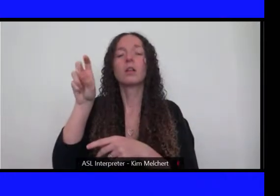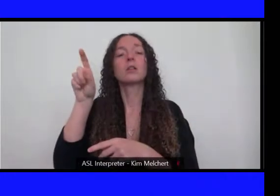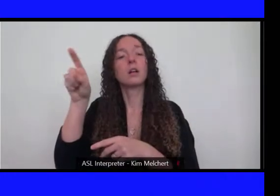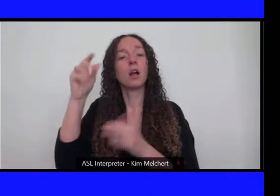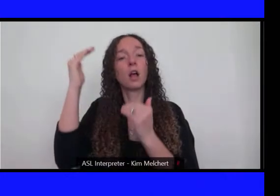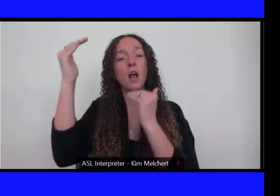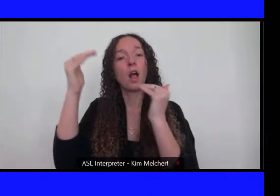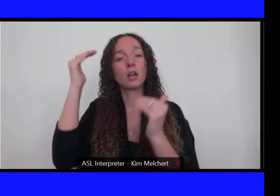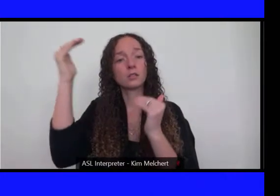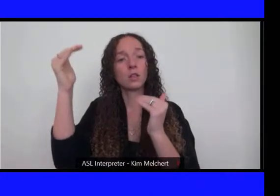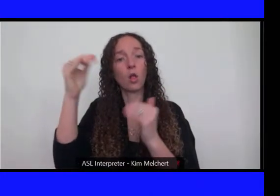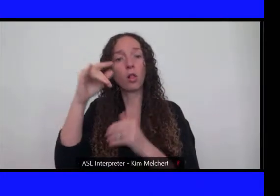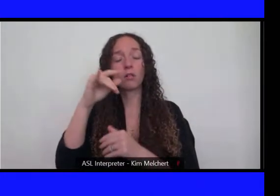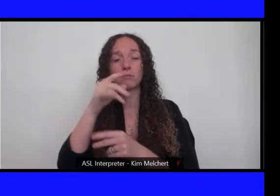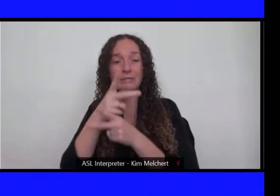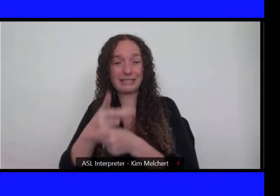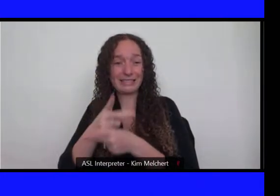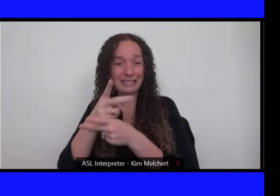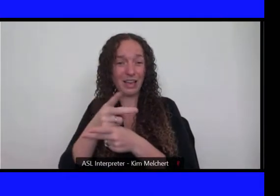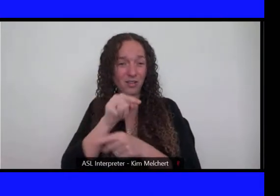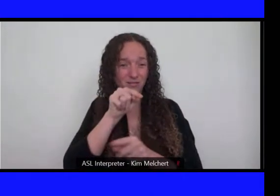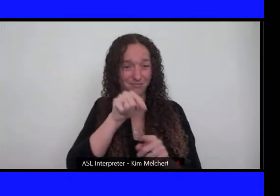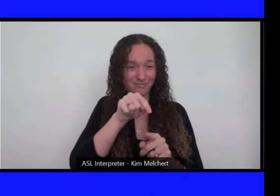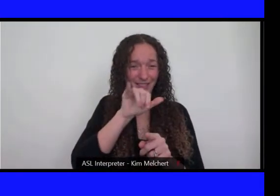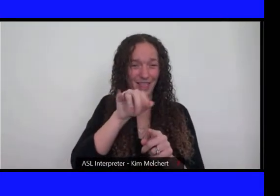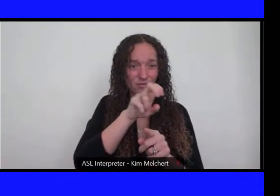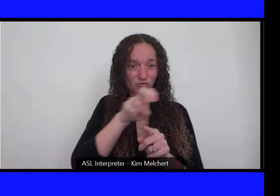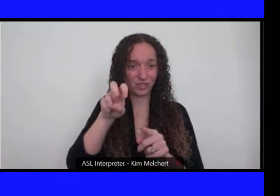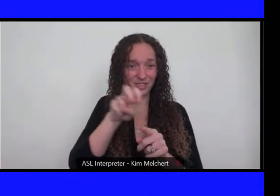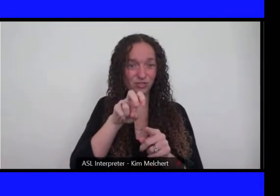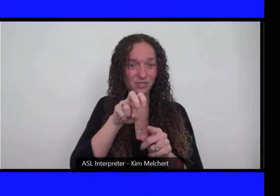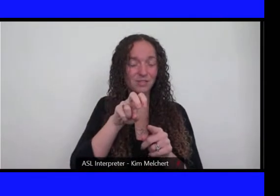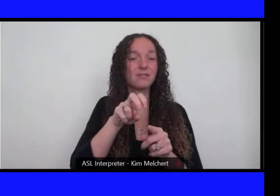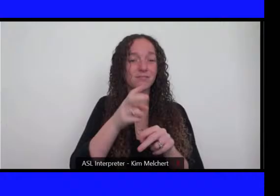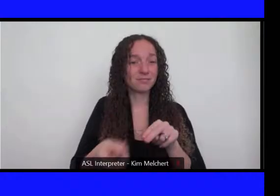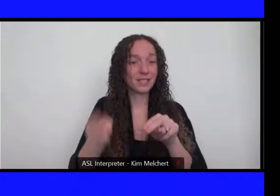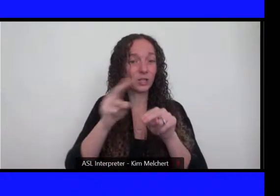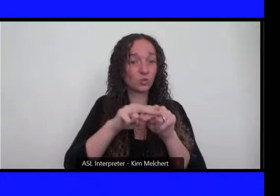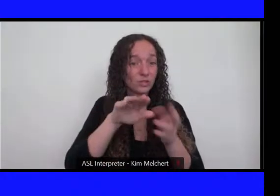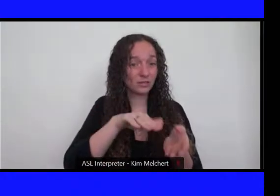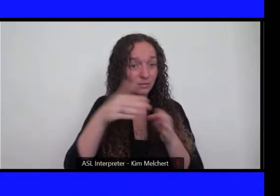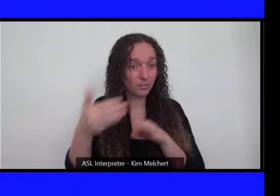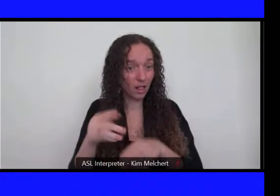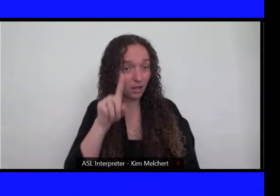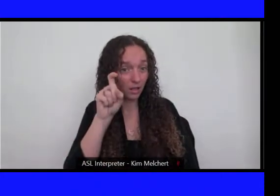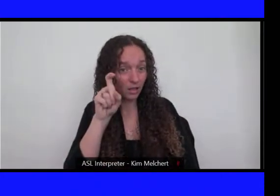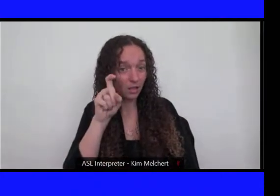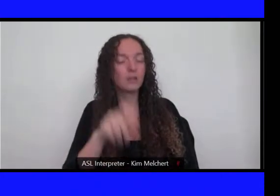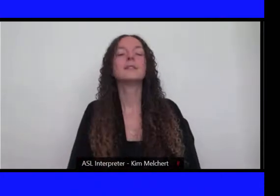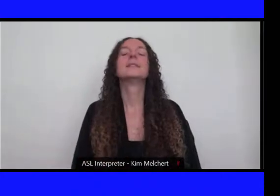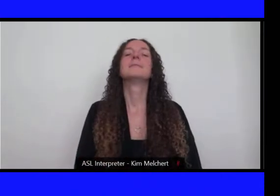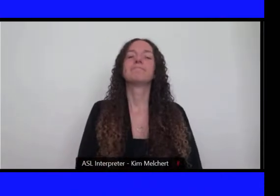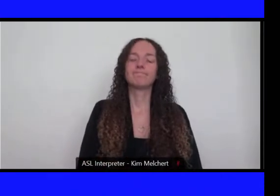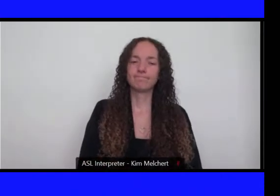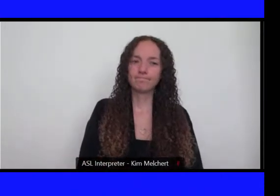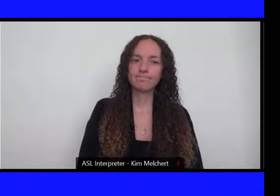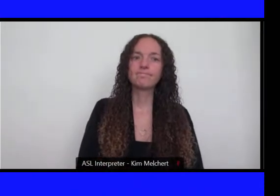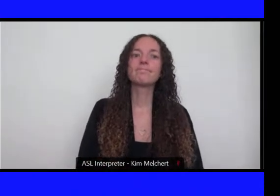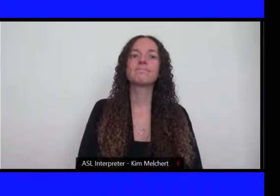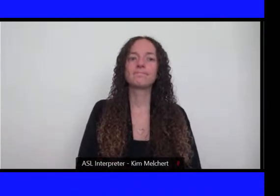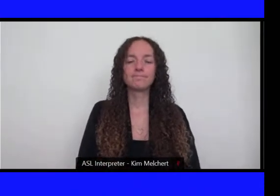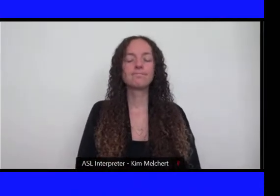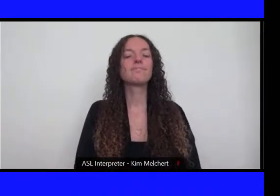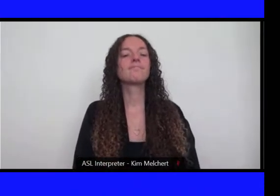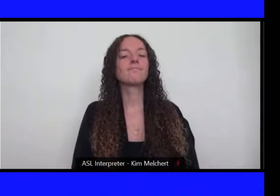out different services, seek out an adult provider, then those things start to change because